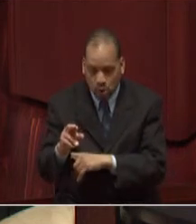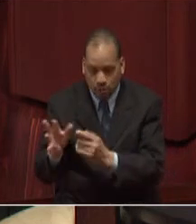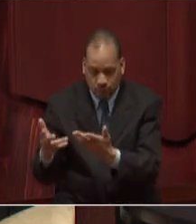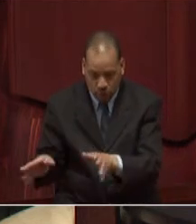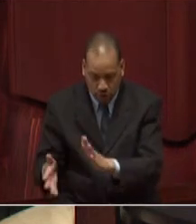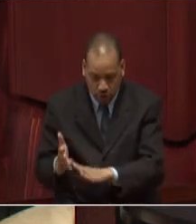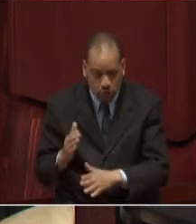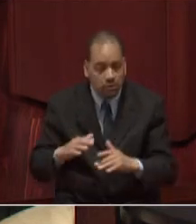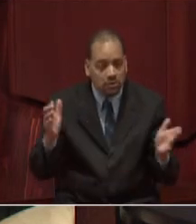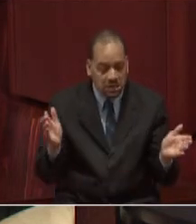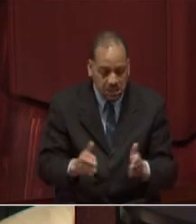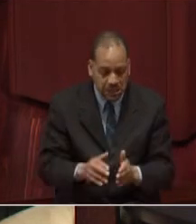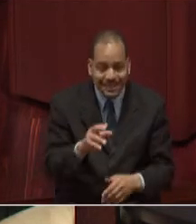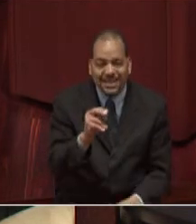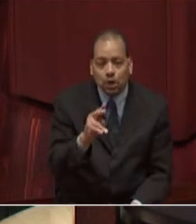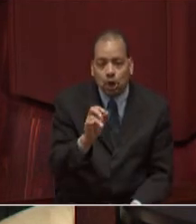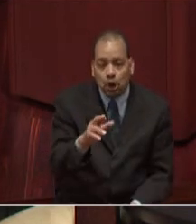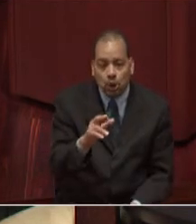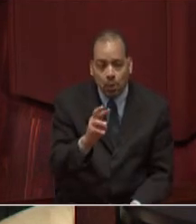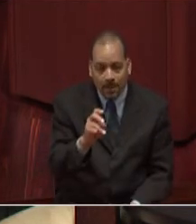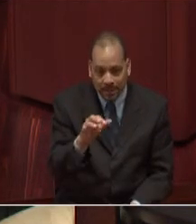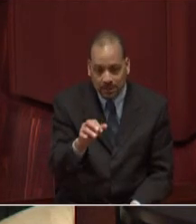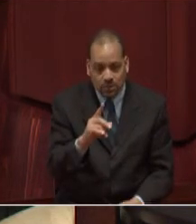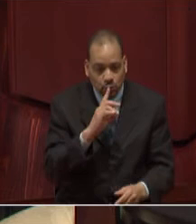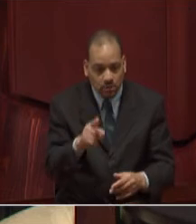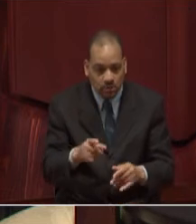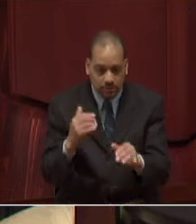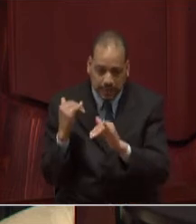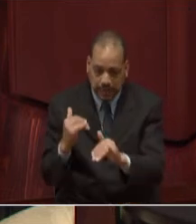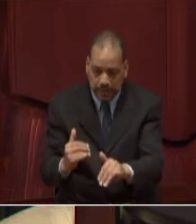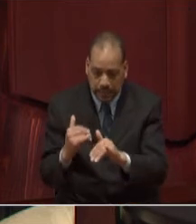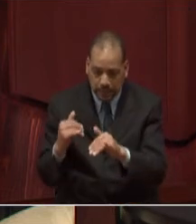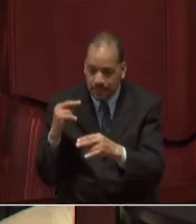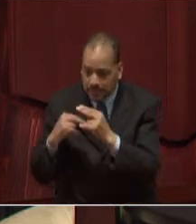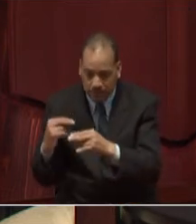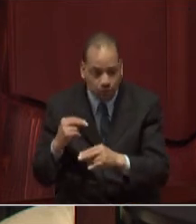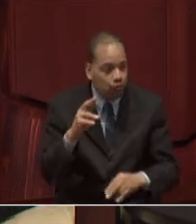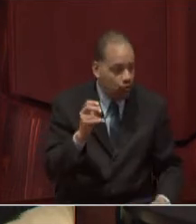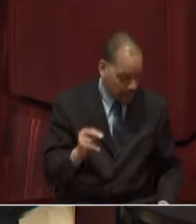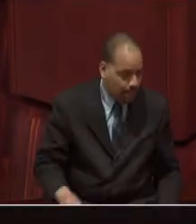history, but all involving a model very, very similar to the Nixon years.